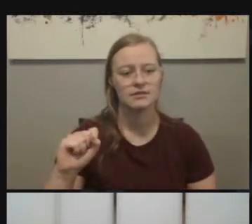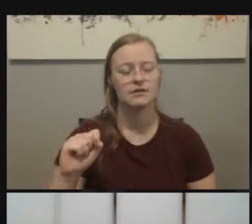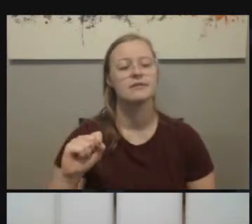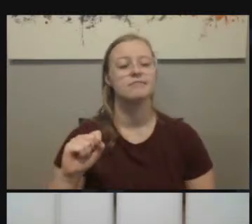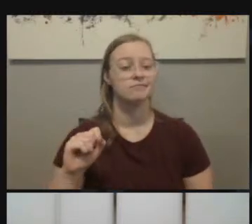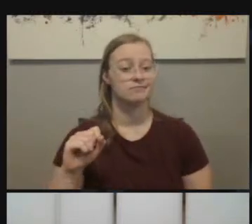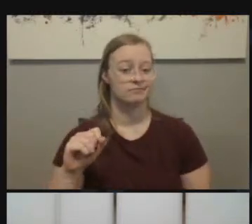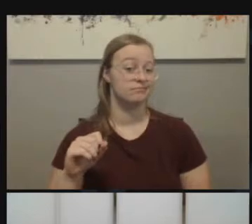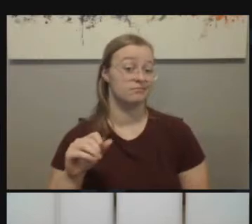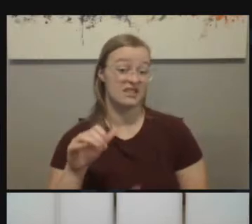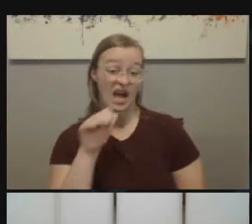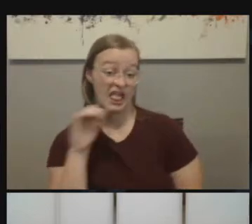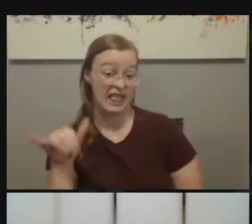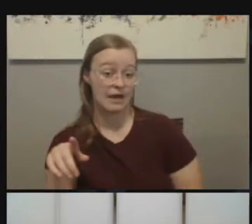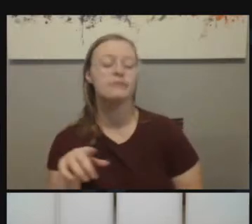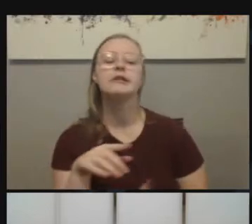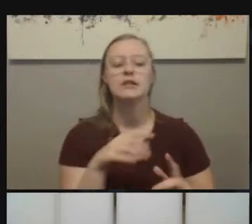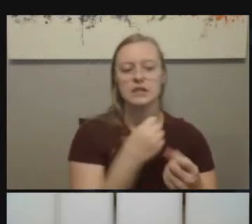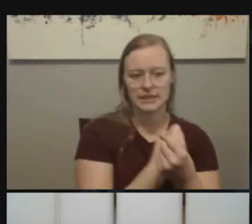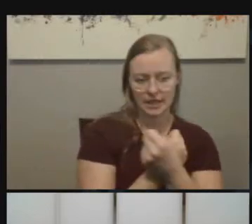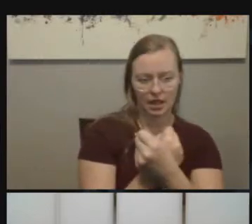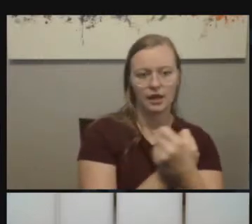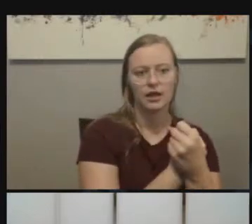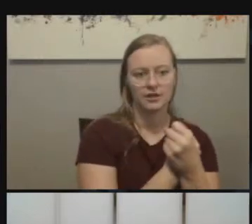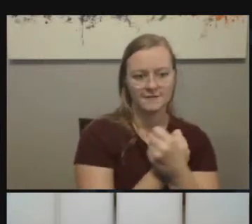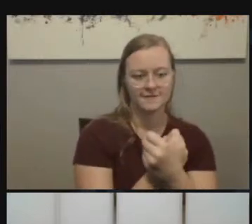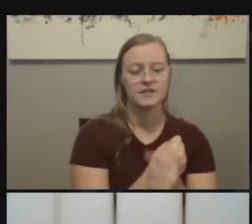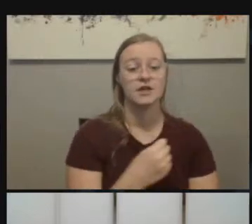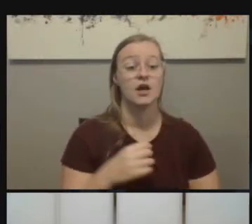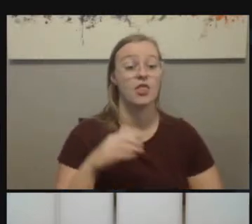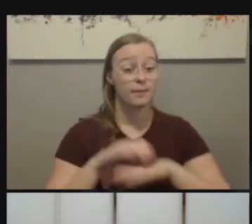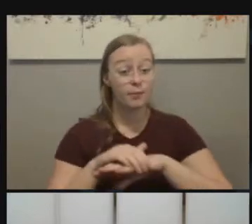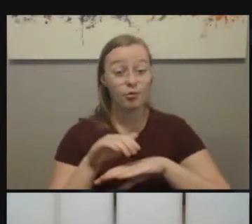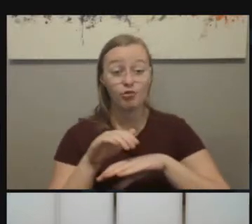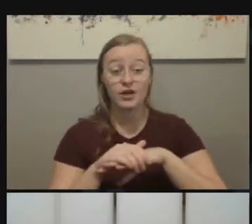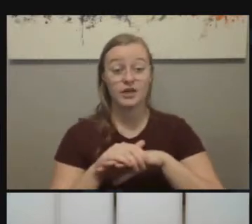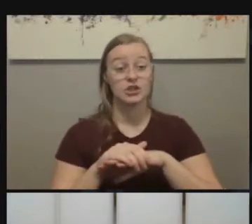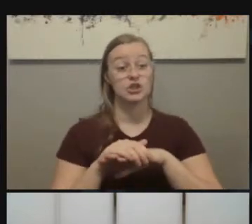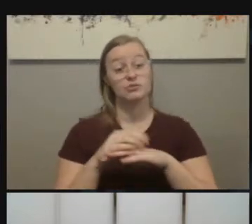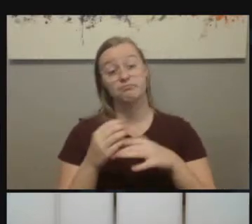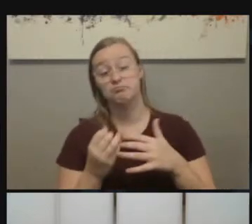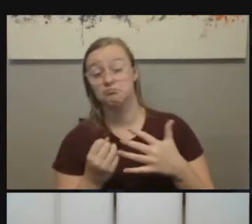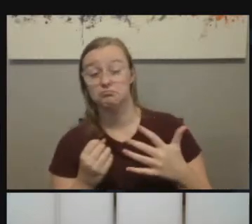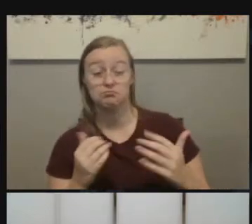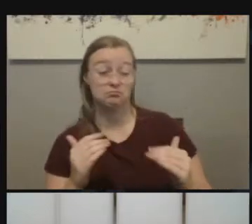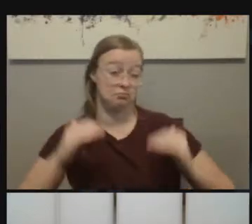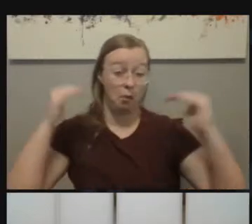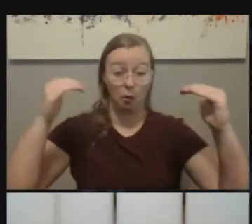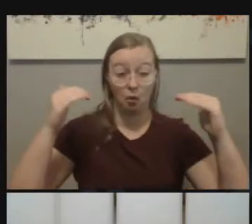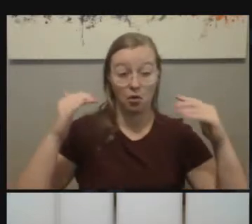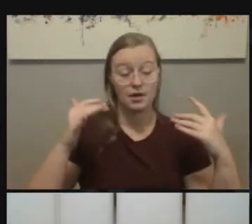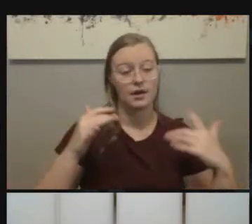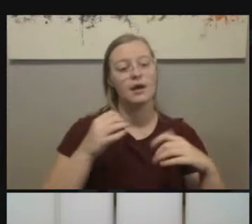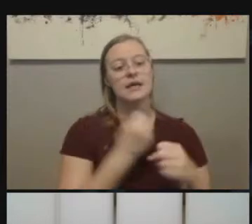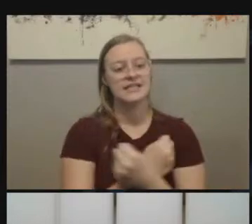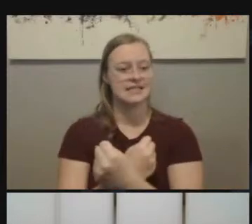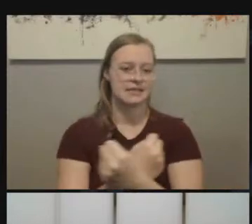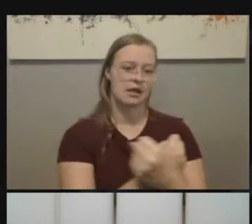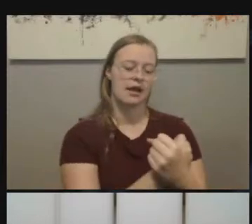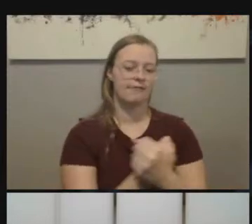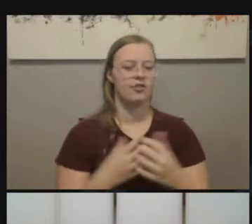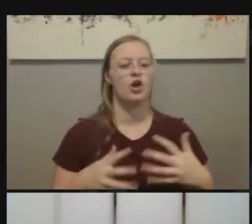slave, that the British overlords had enslaved their American